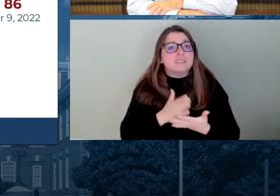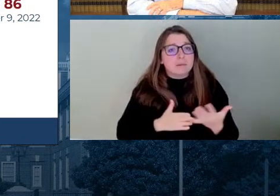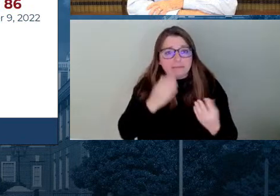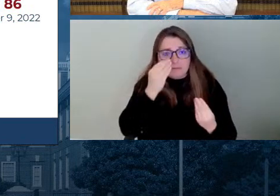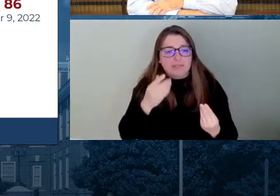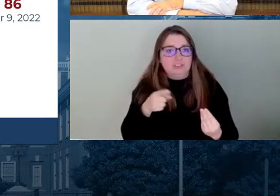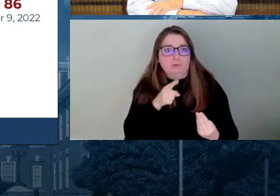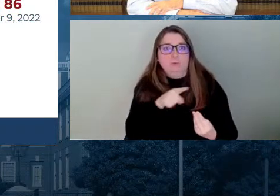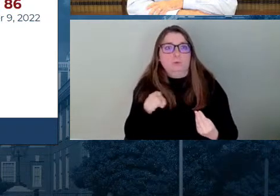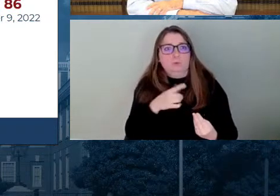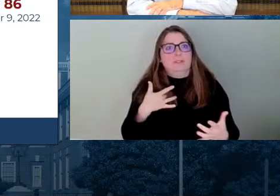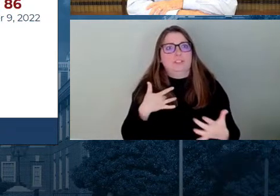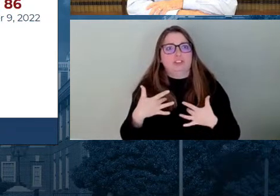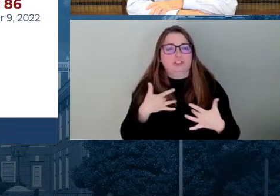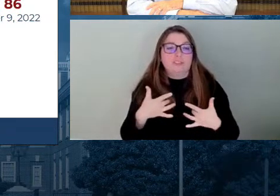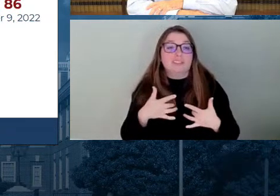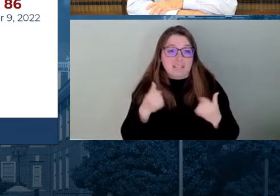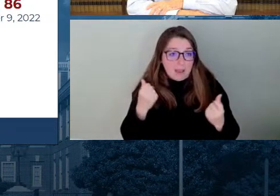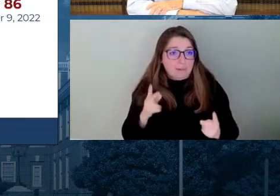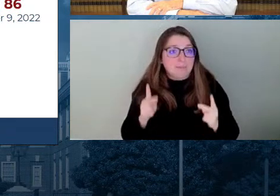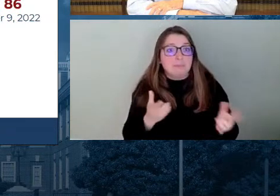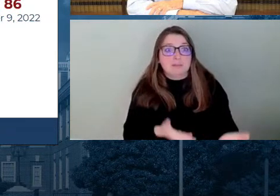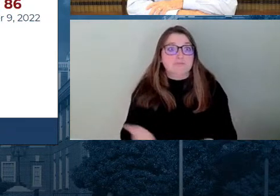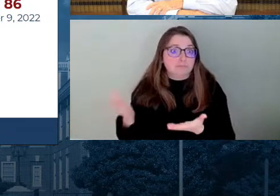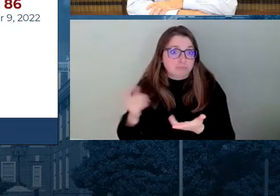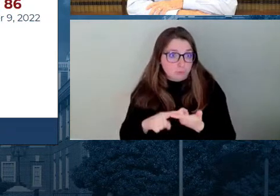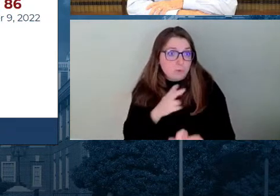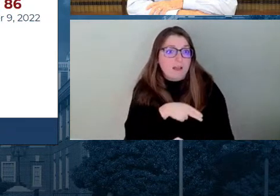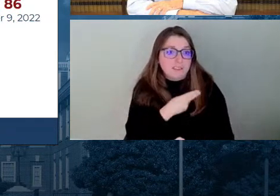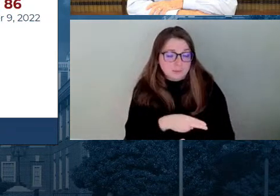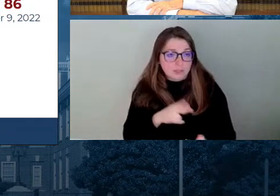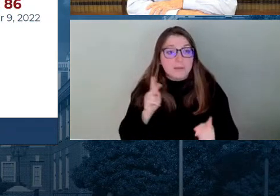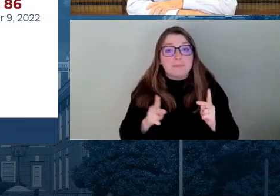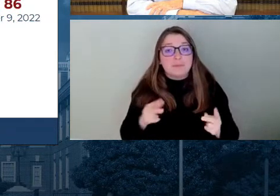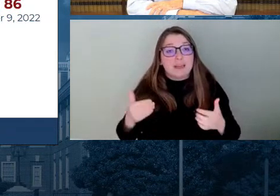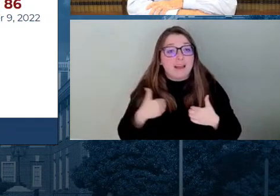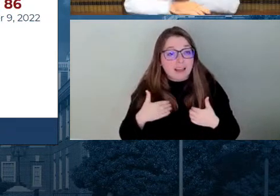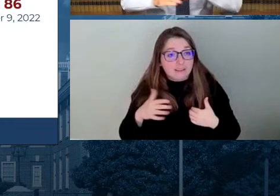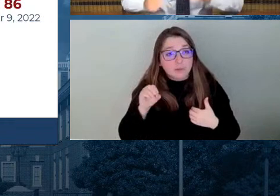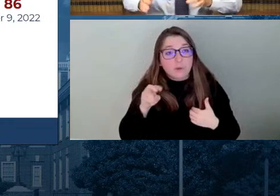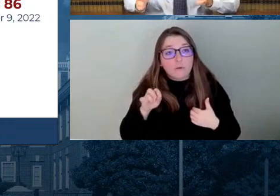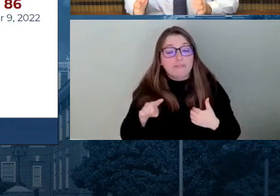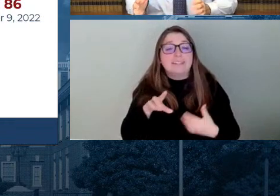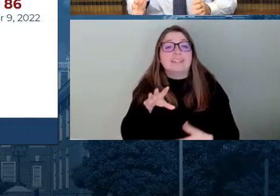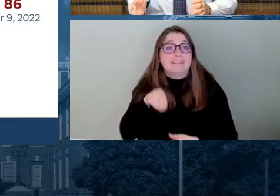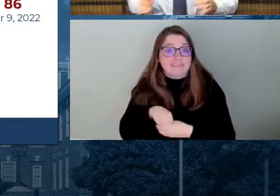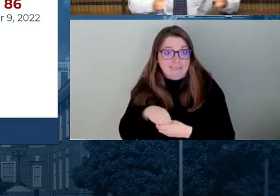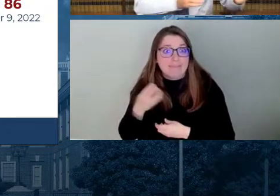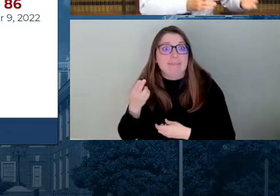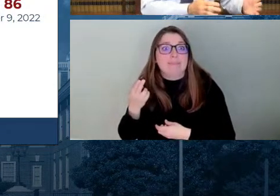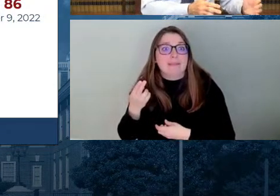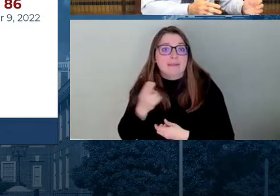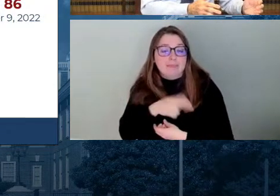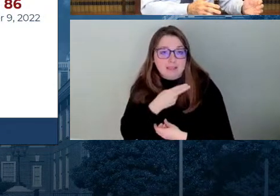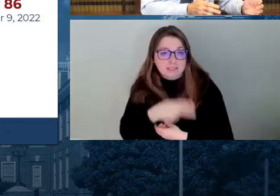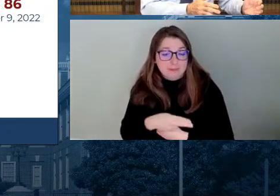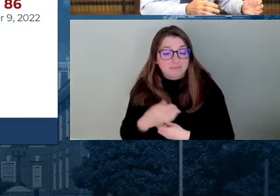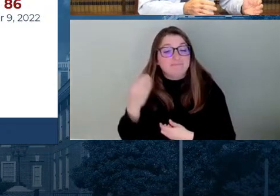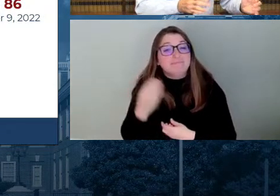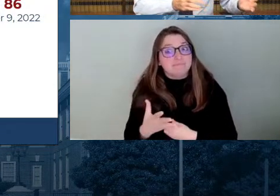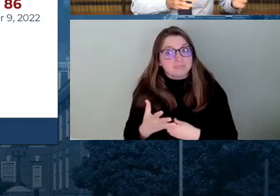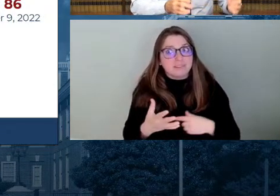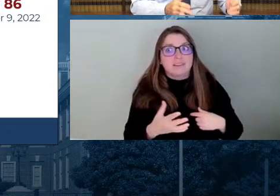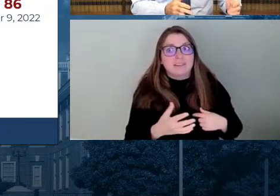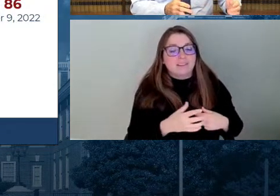the hospitalizations. That is people with COVID-19 that are in our hospitals. First of all, you have to remember that there are other people in our